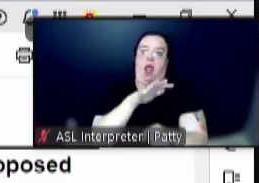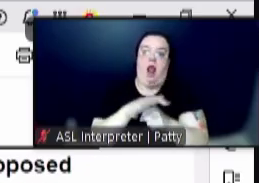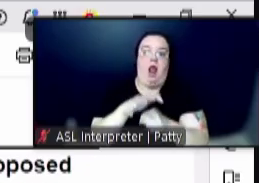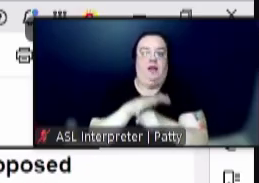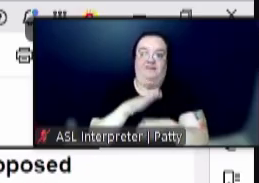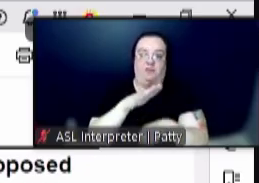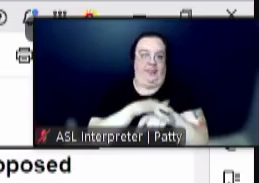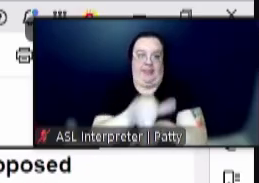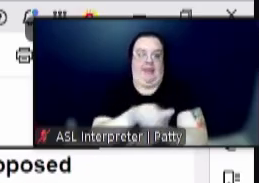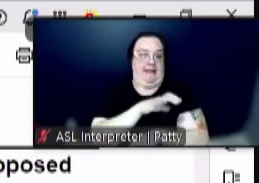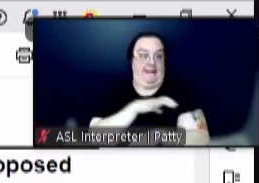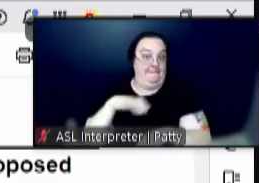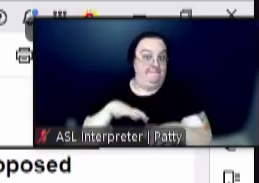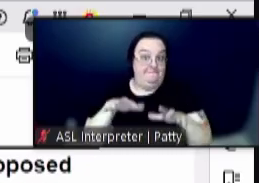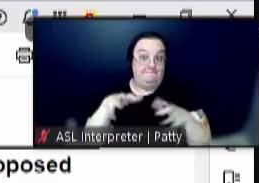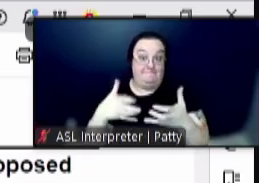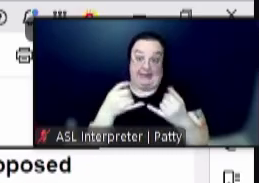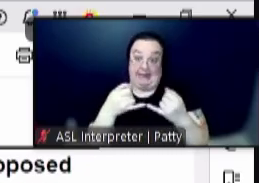line.